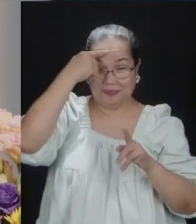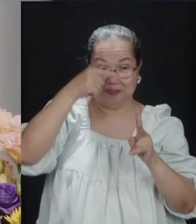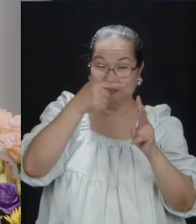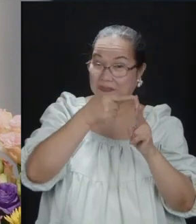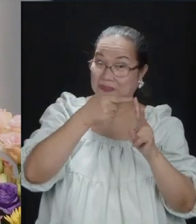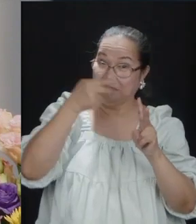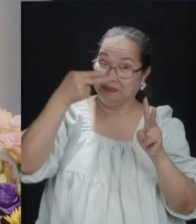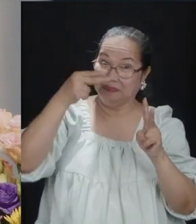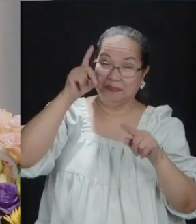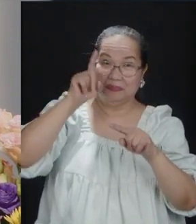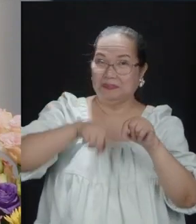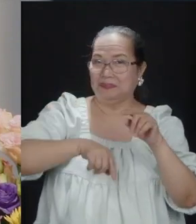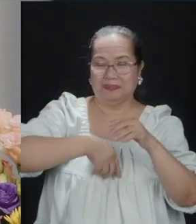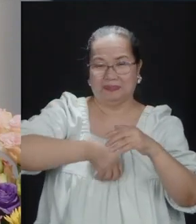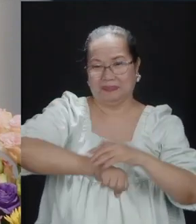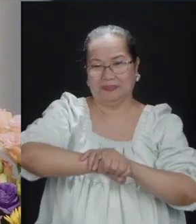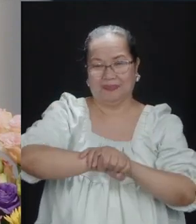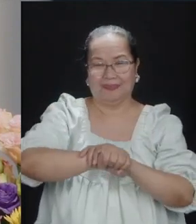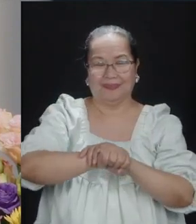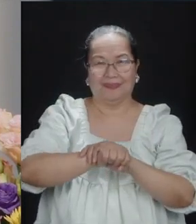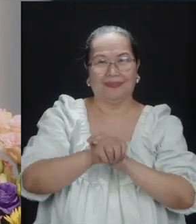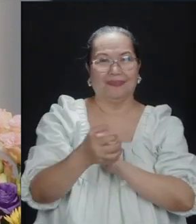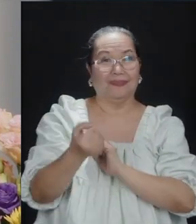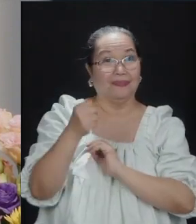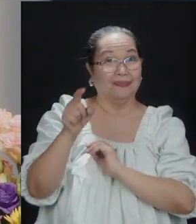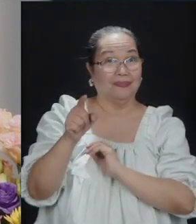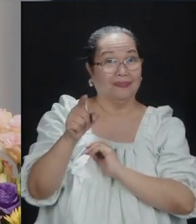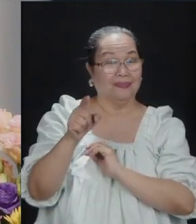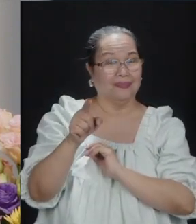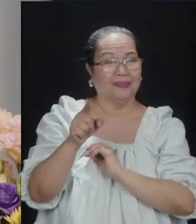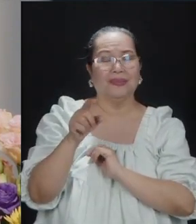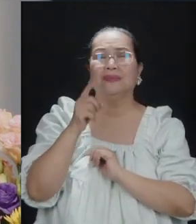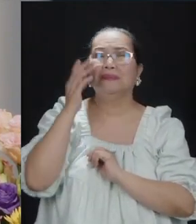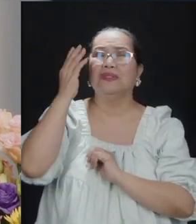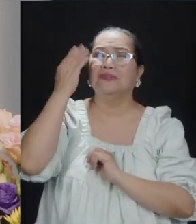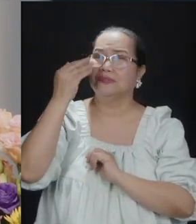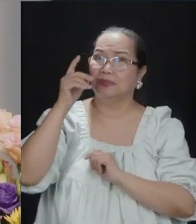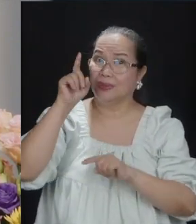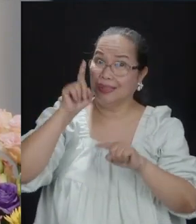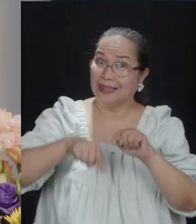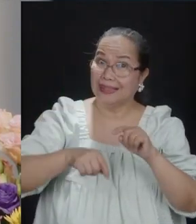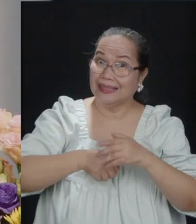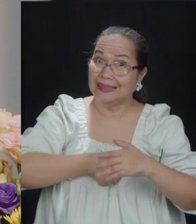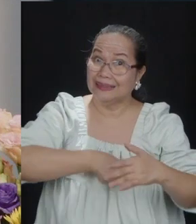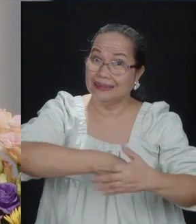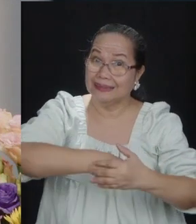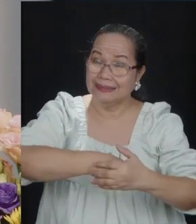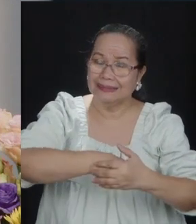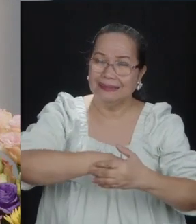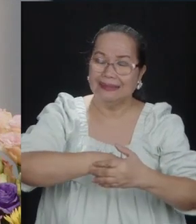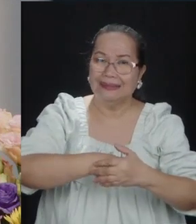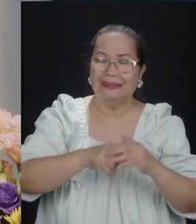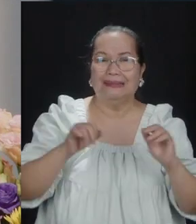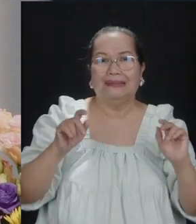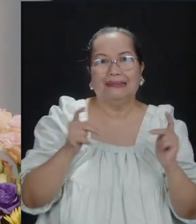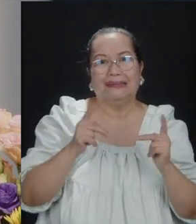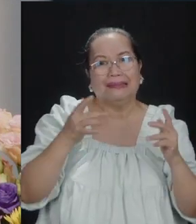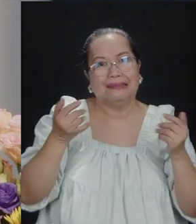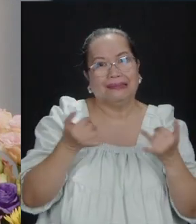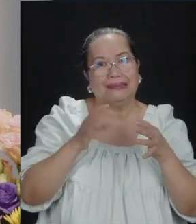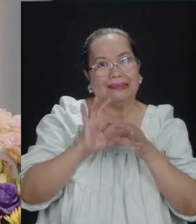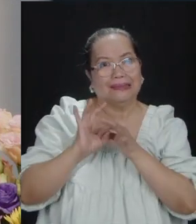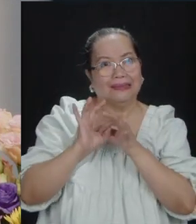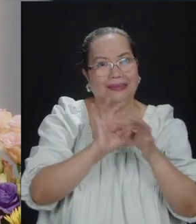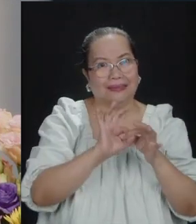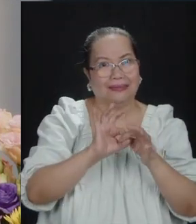In her particular world, infertility was a source of shame, as people often associated